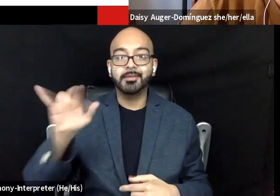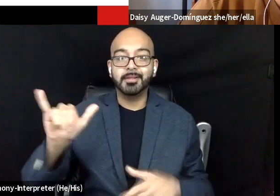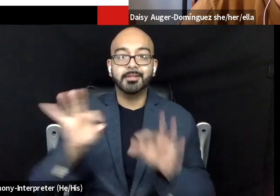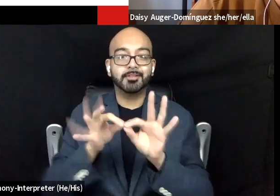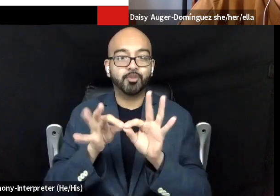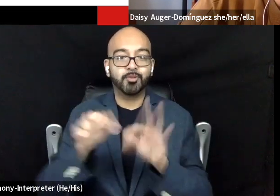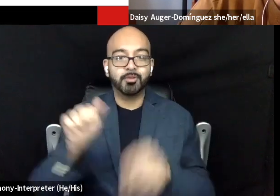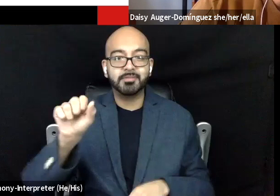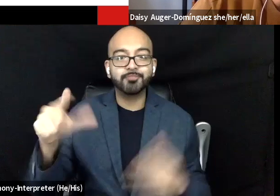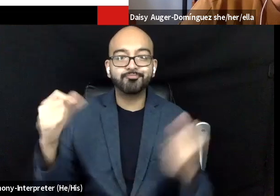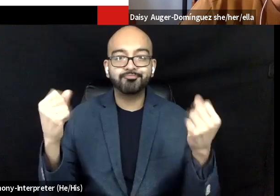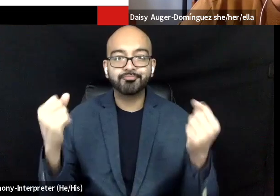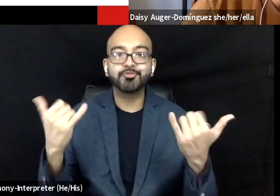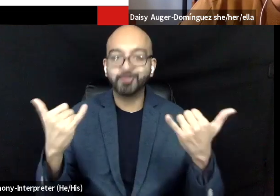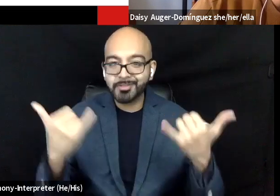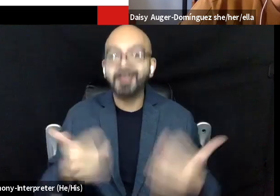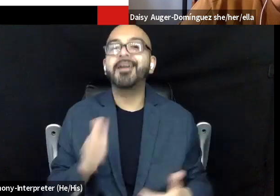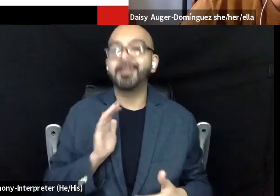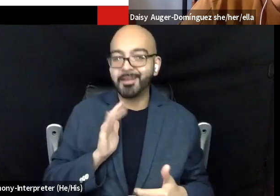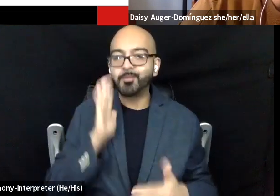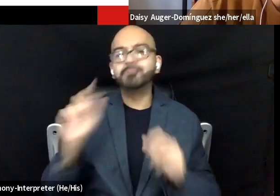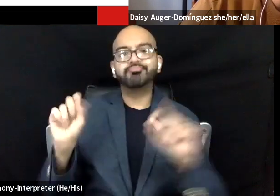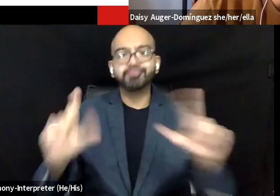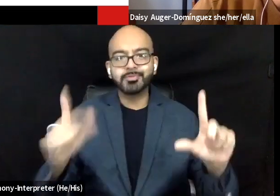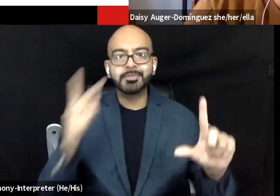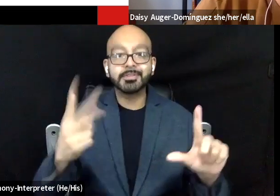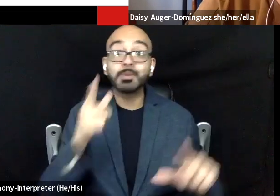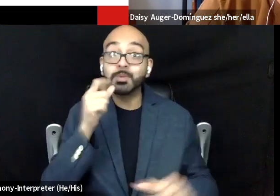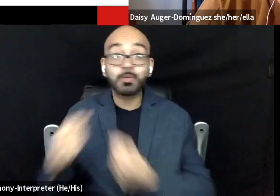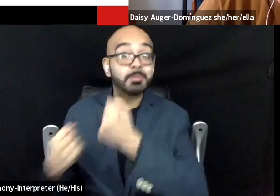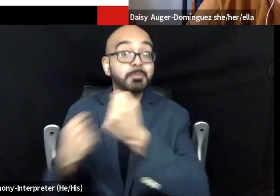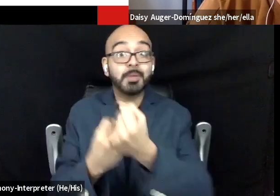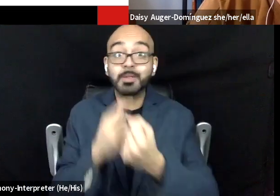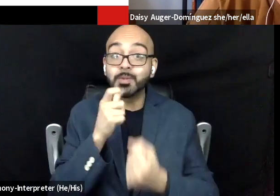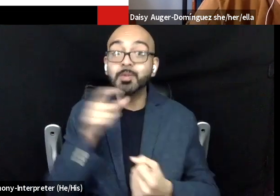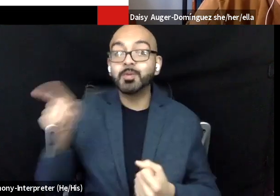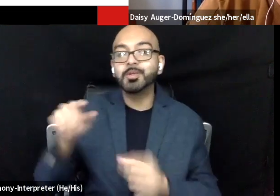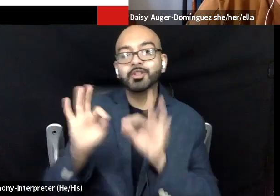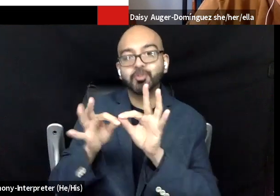on screen, and the ASL interpreter is sponsored by Interpreter Now.